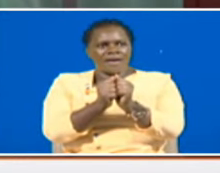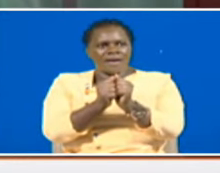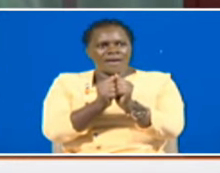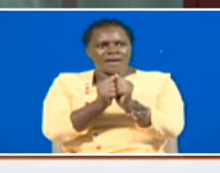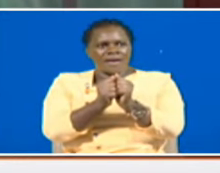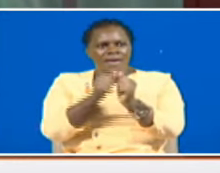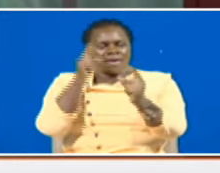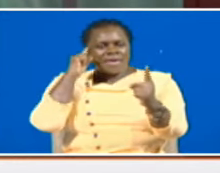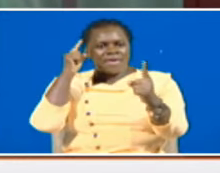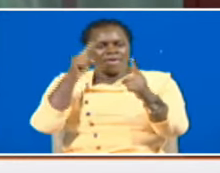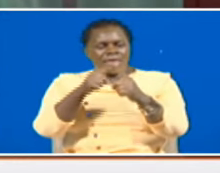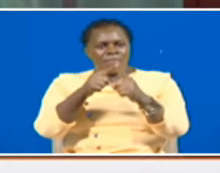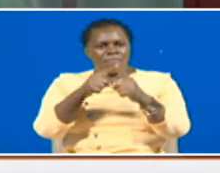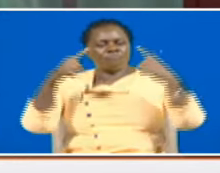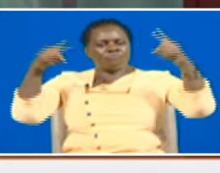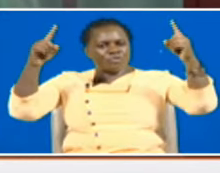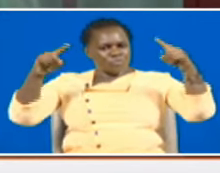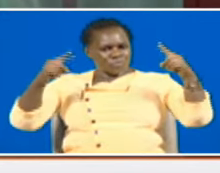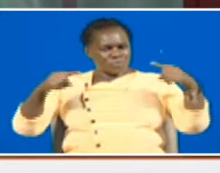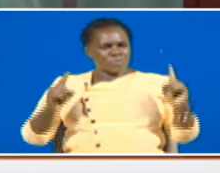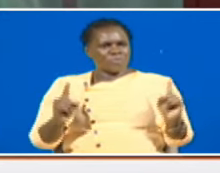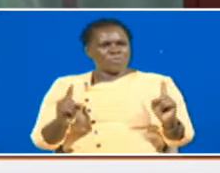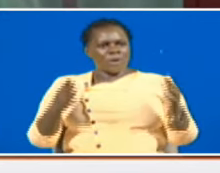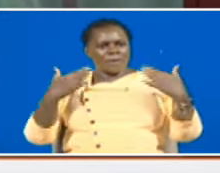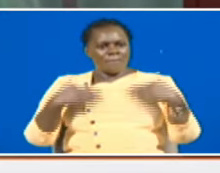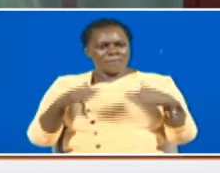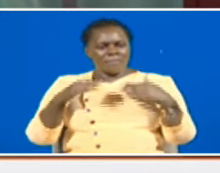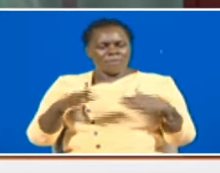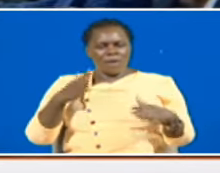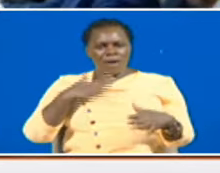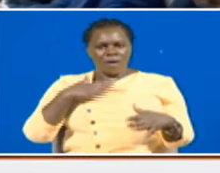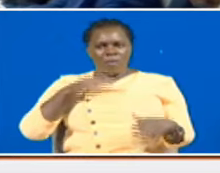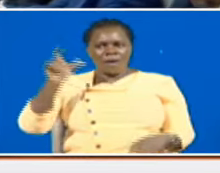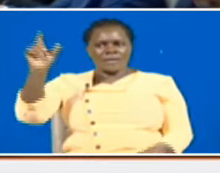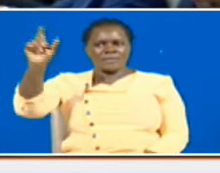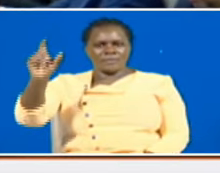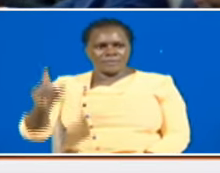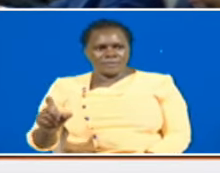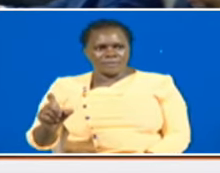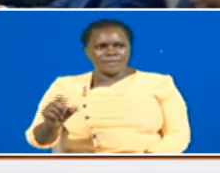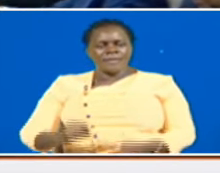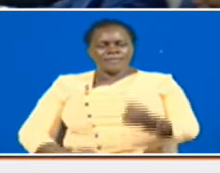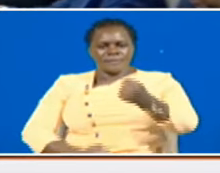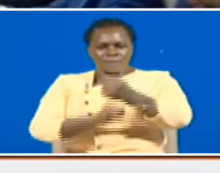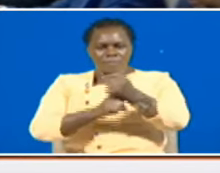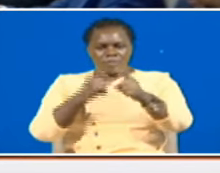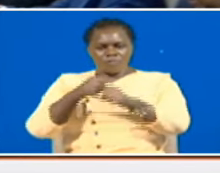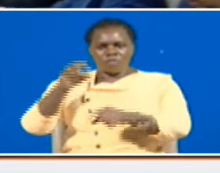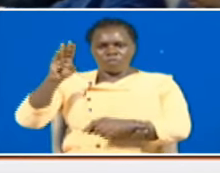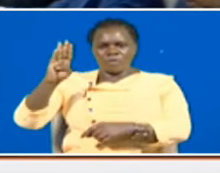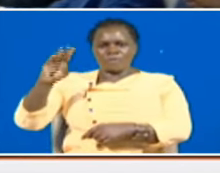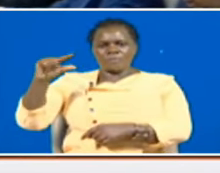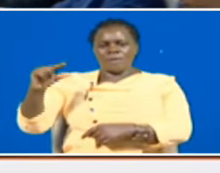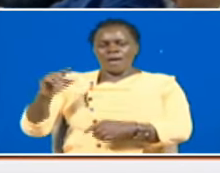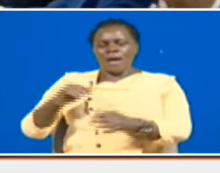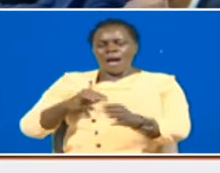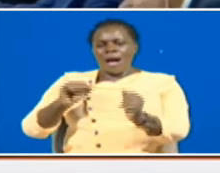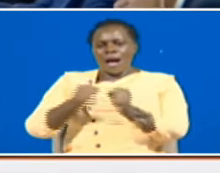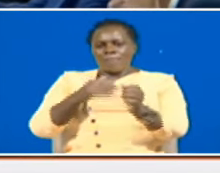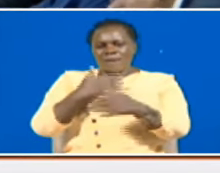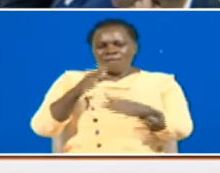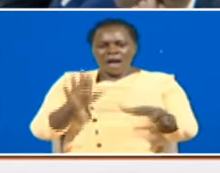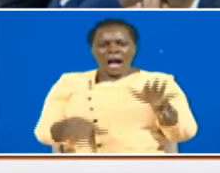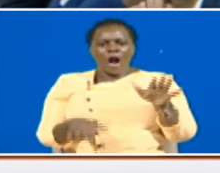for purpose of prosperity of the people of our region. The support from Guinea-Bissau comes hours after